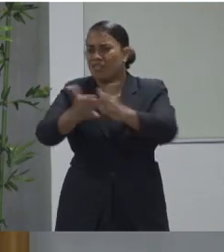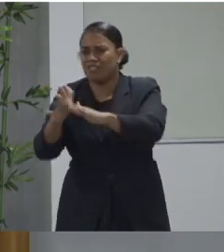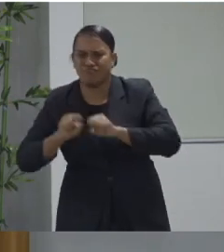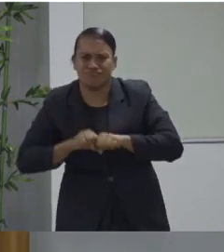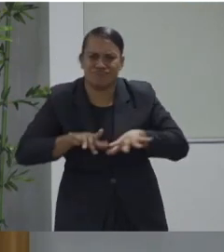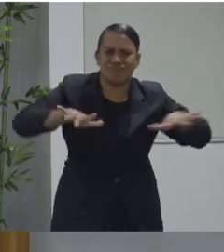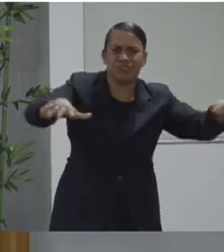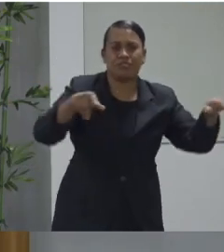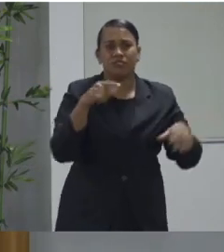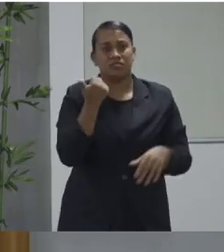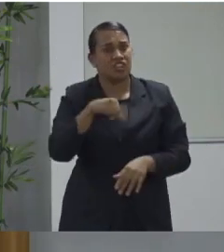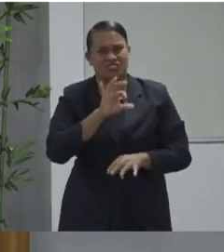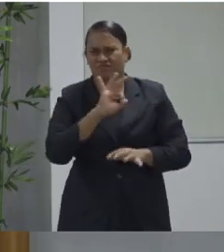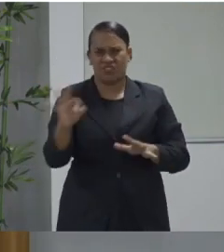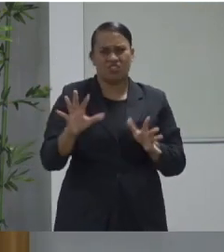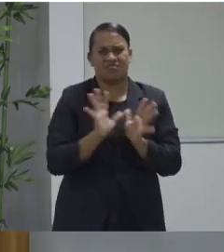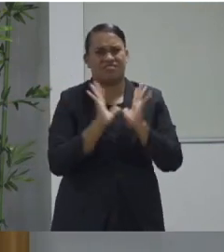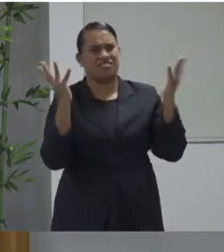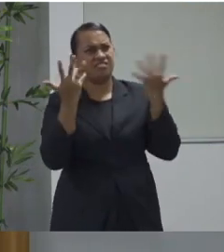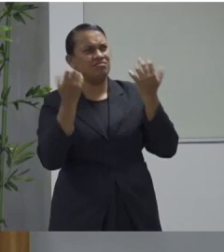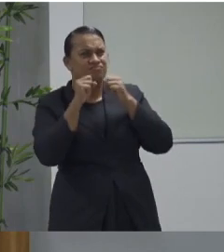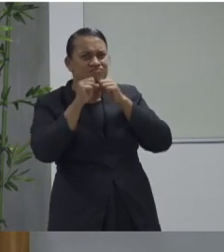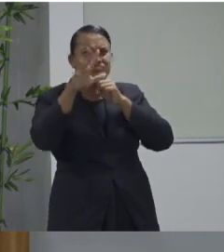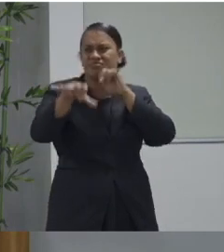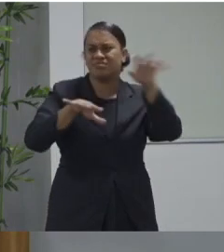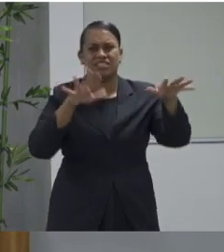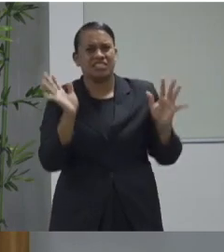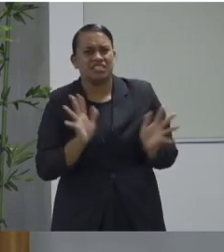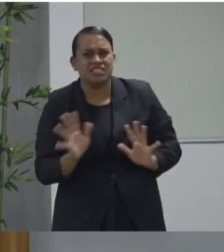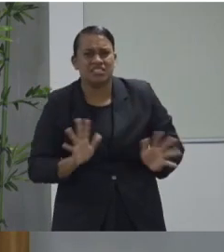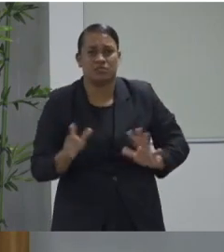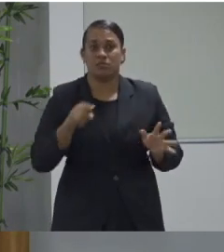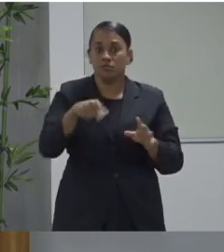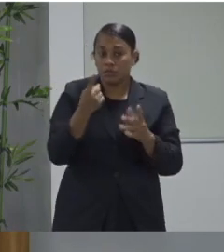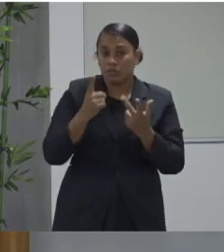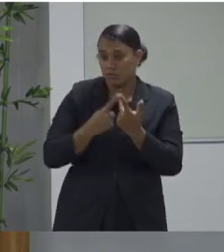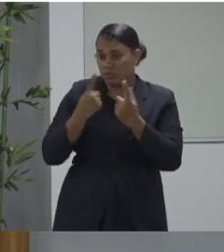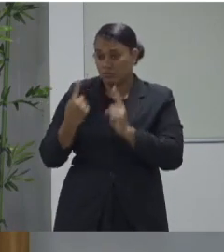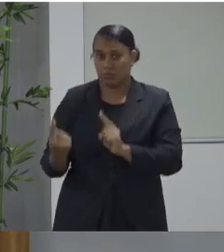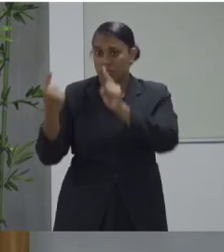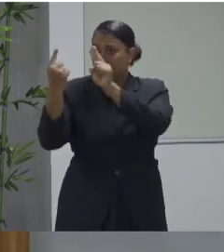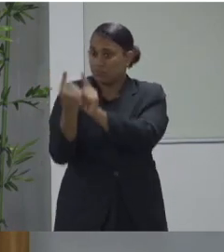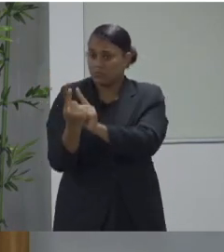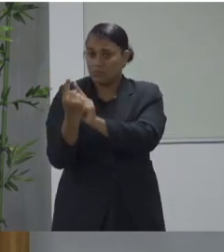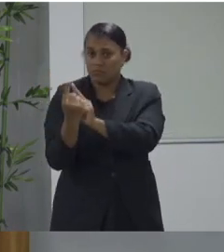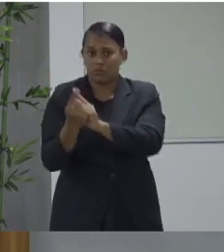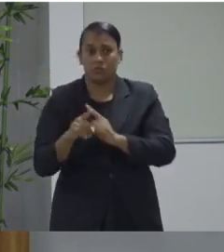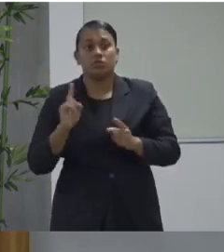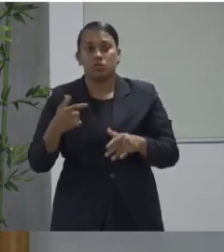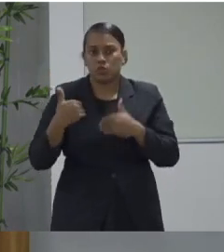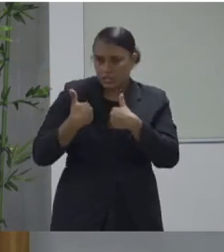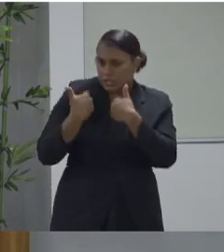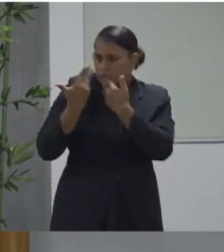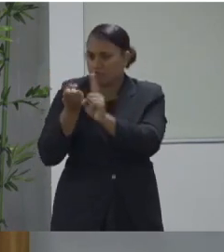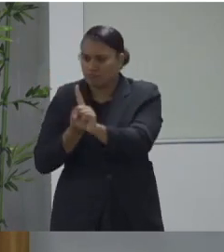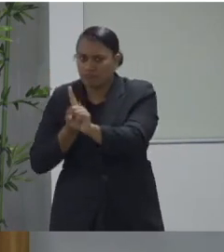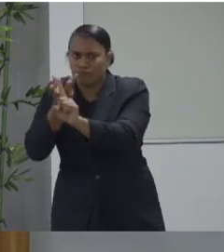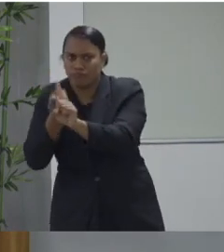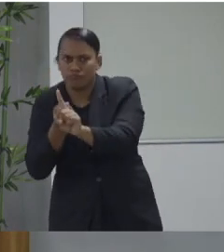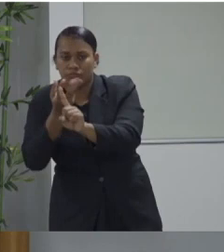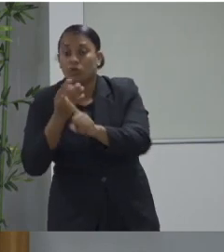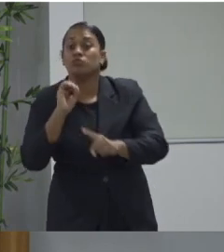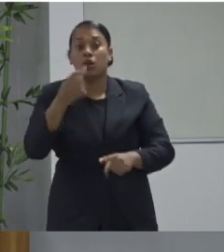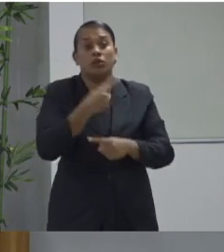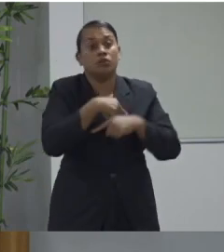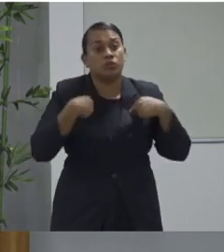fly. You'll only get it if I come close to you and I give it to you. So we need to stay separated, and